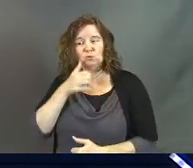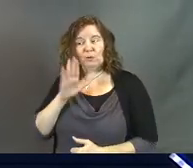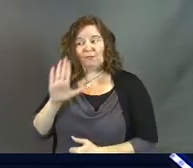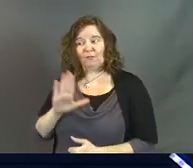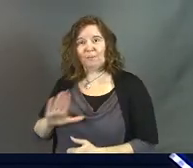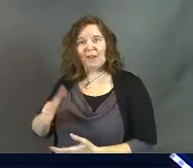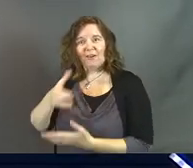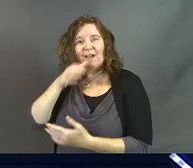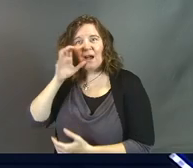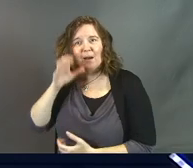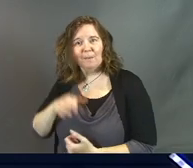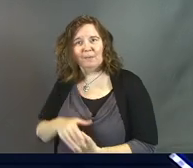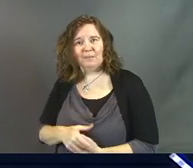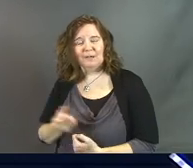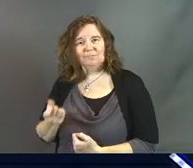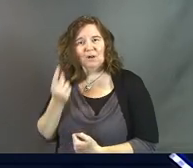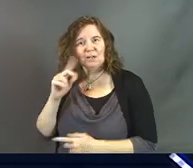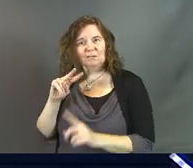their cup.